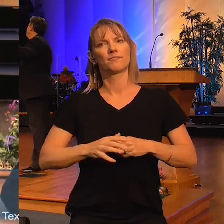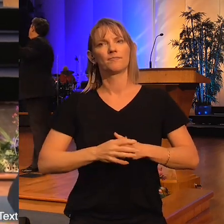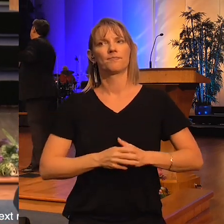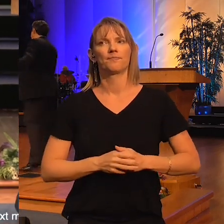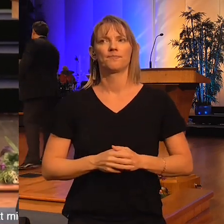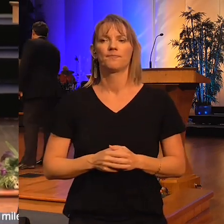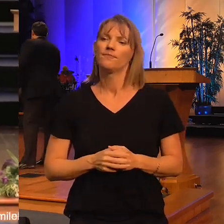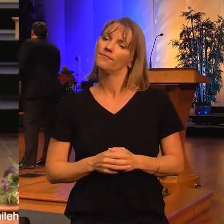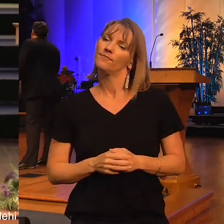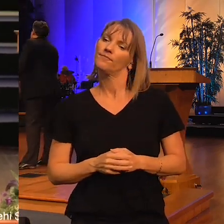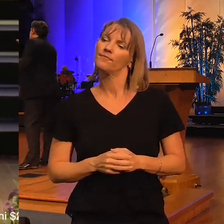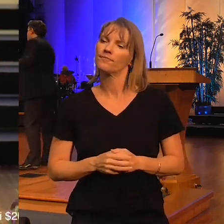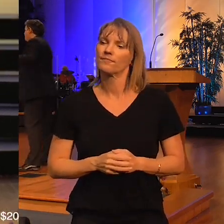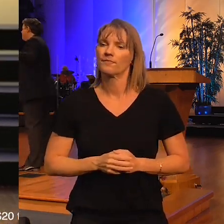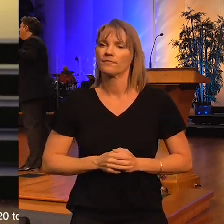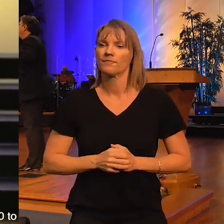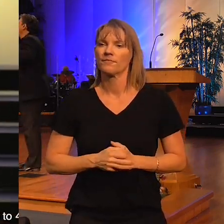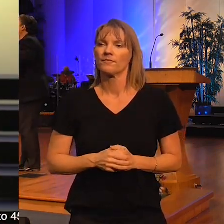is.